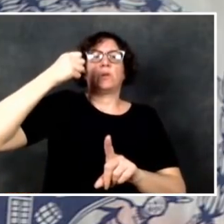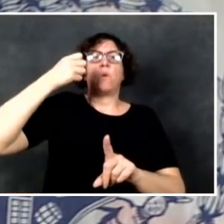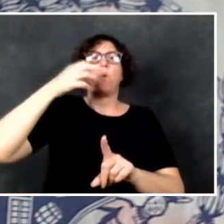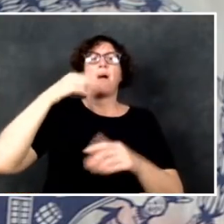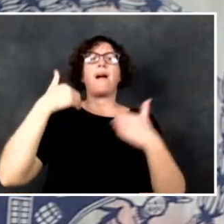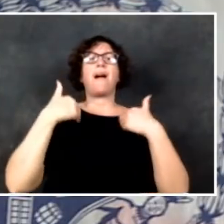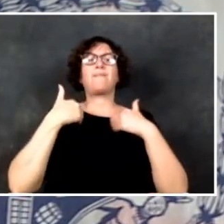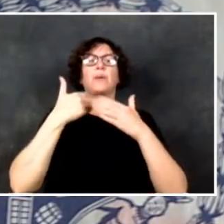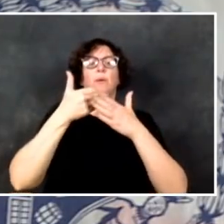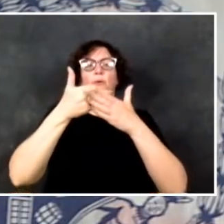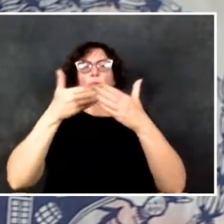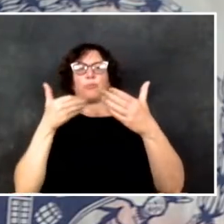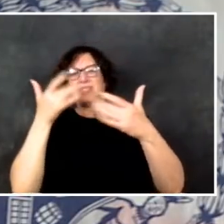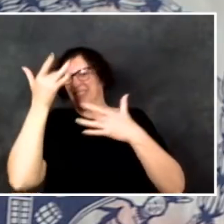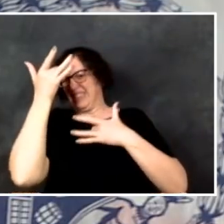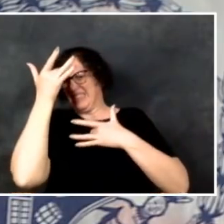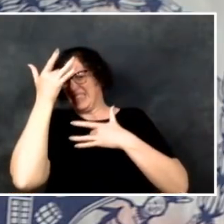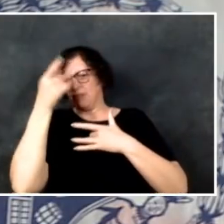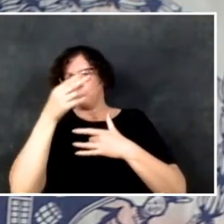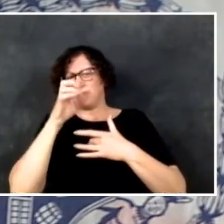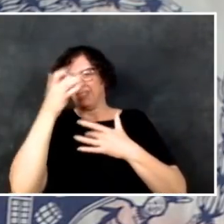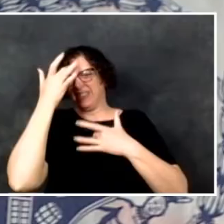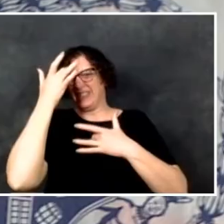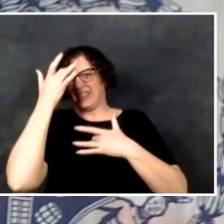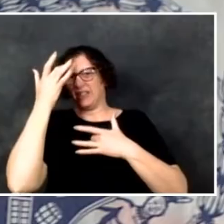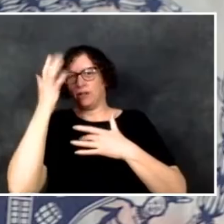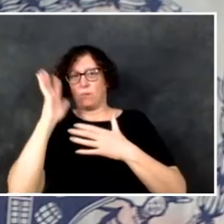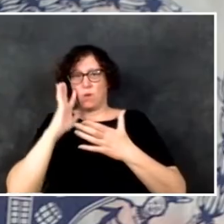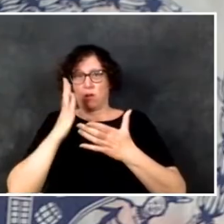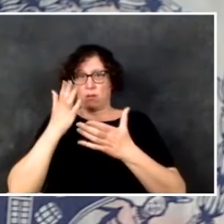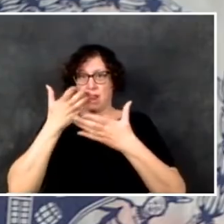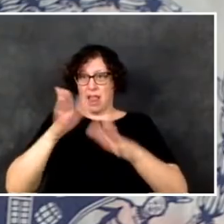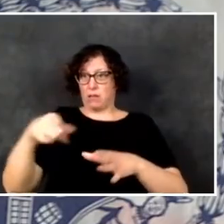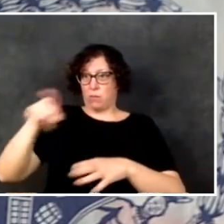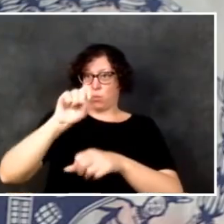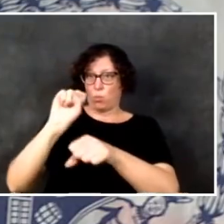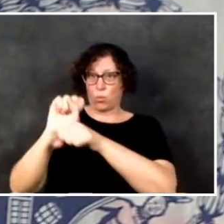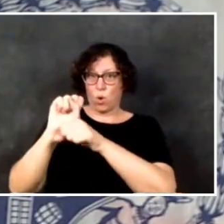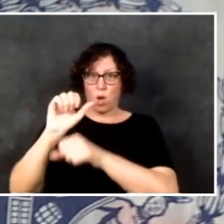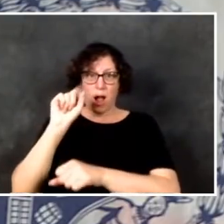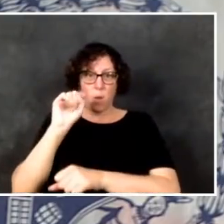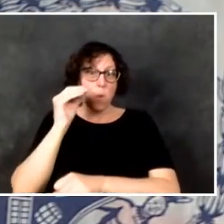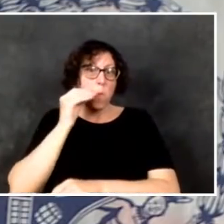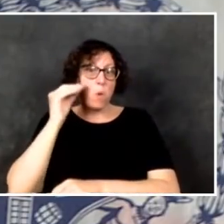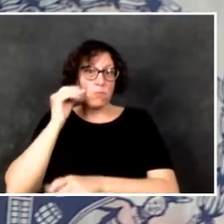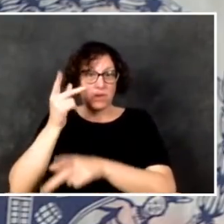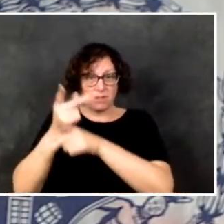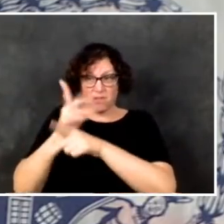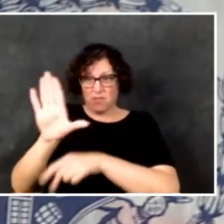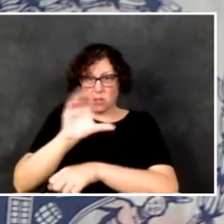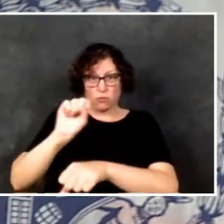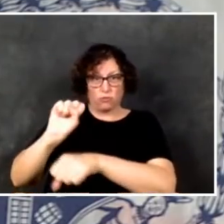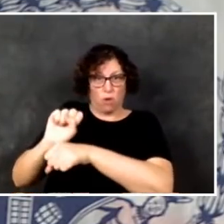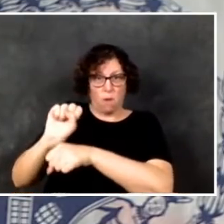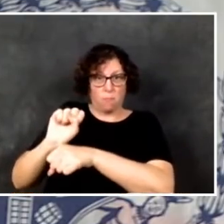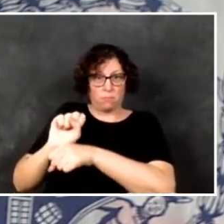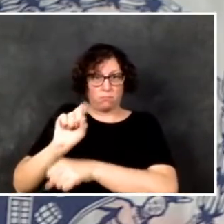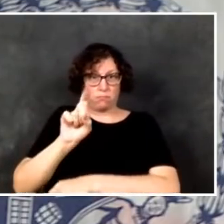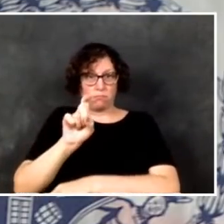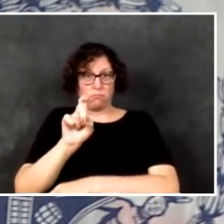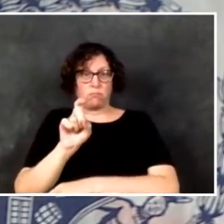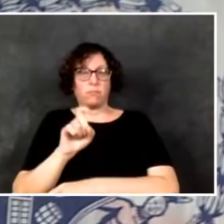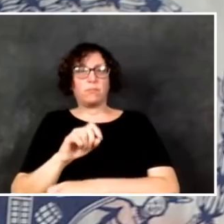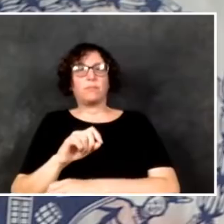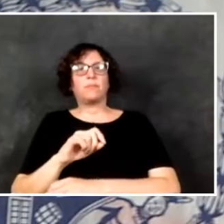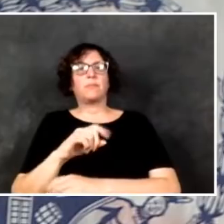differ by agency. Just last week I was talking to DEP workers with pre-existing conditions who said they